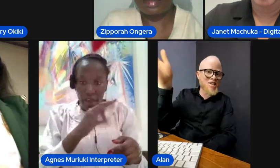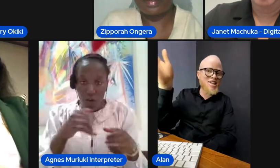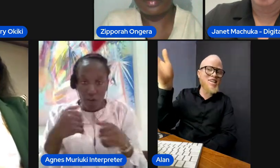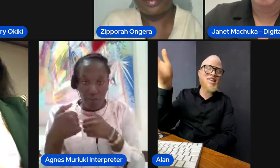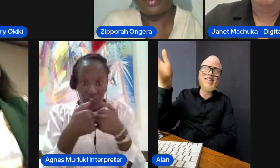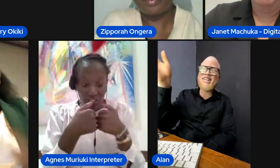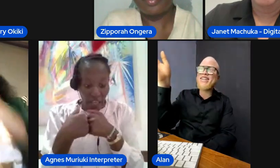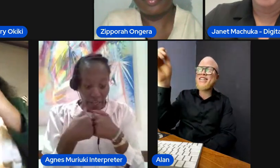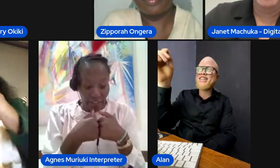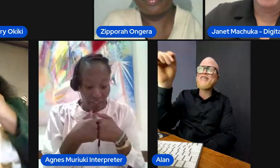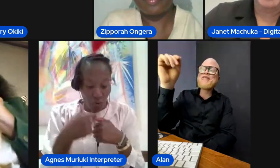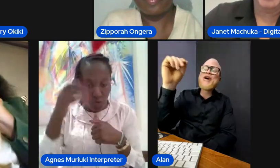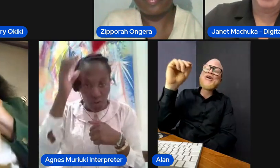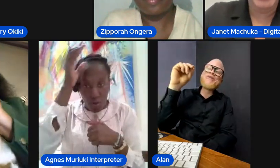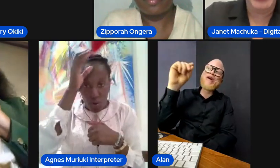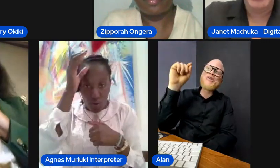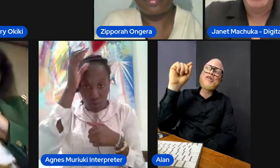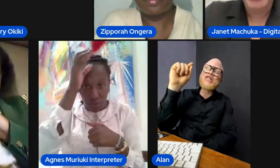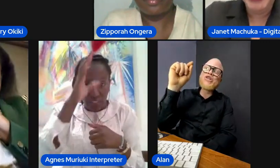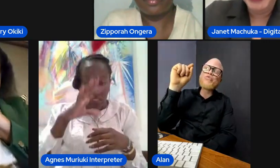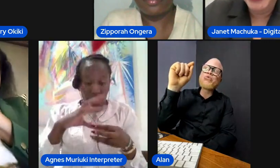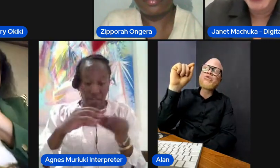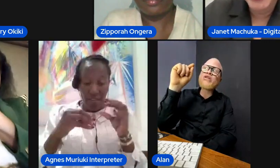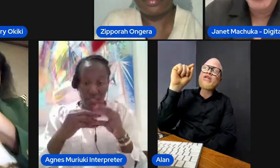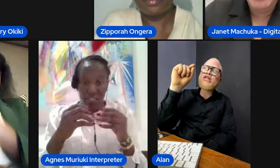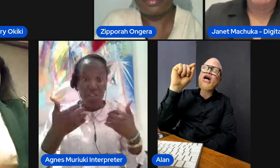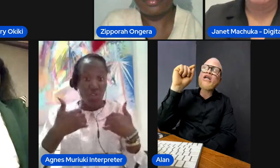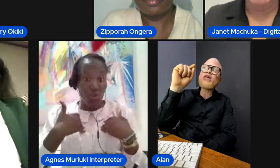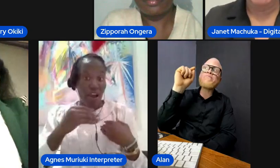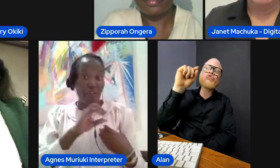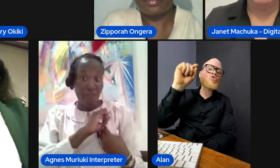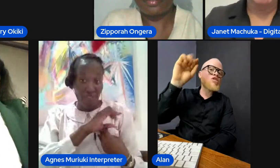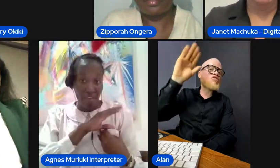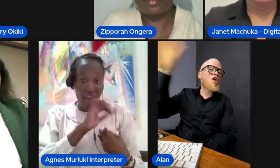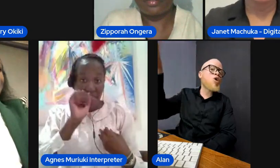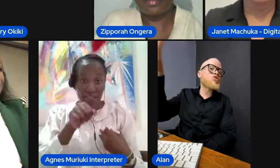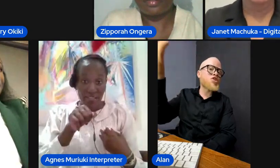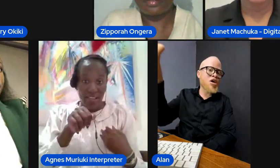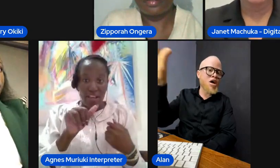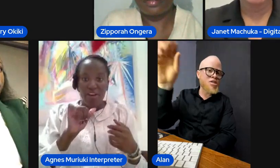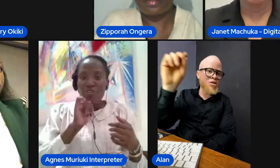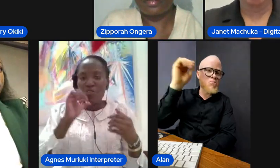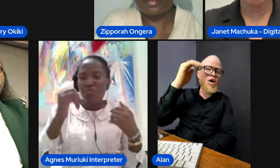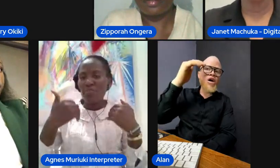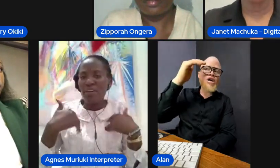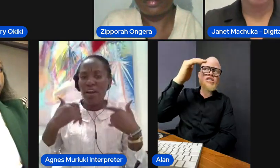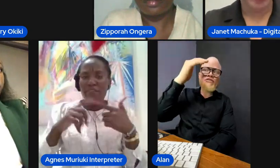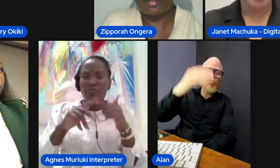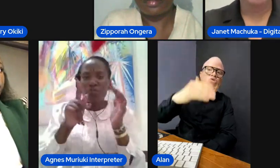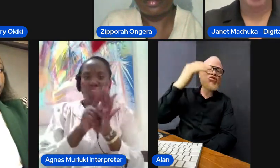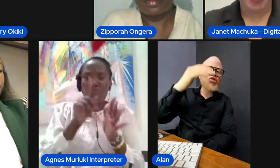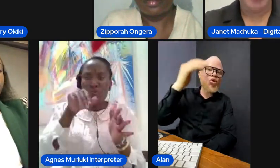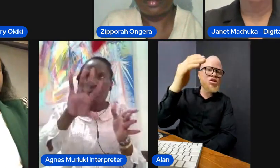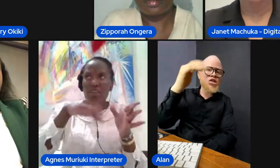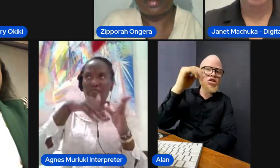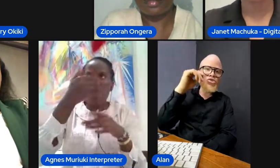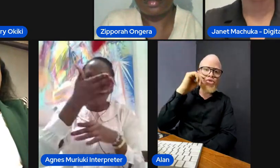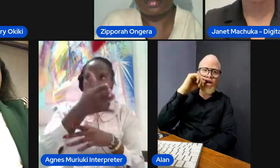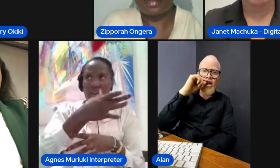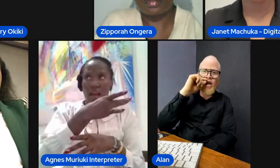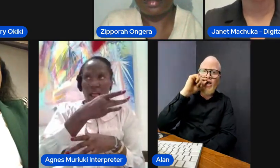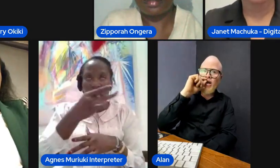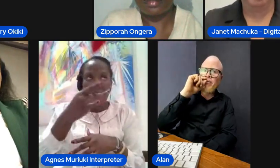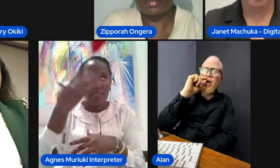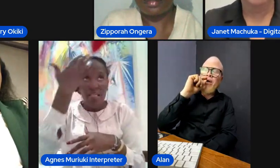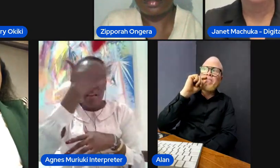put your you might not need to put yourself out there as the face of the content that